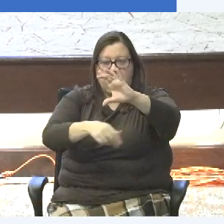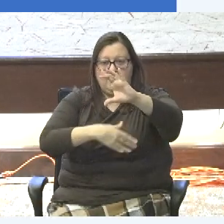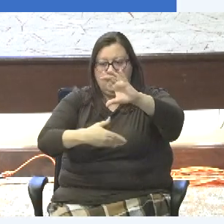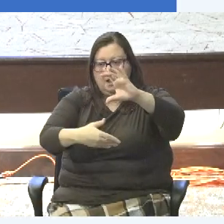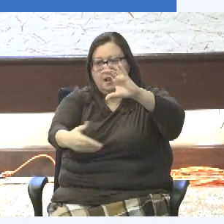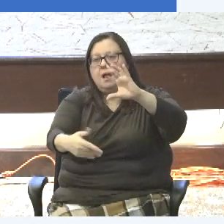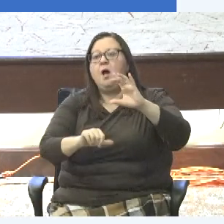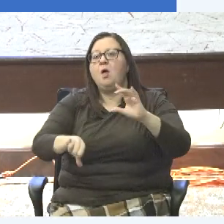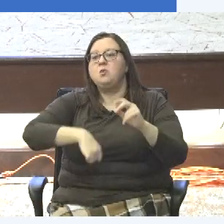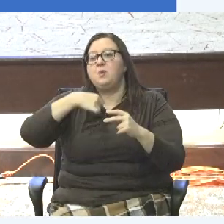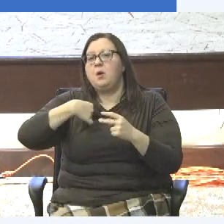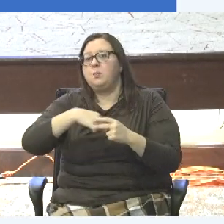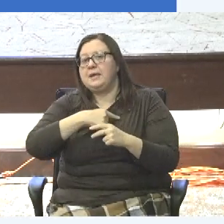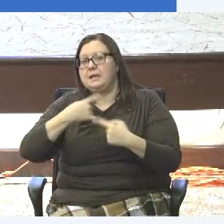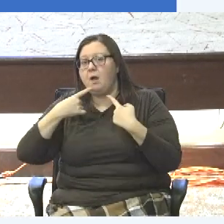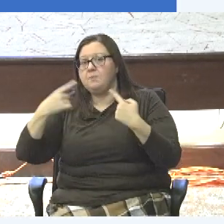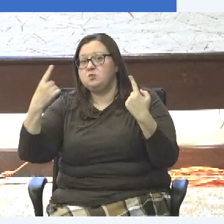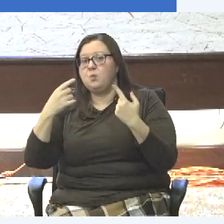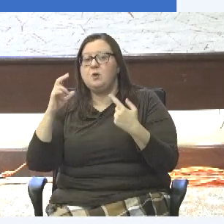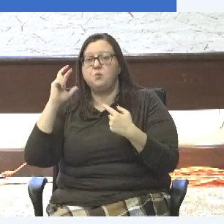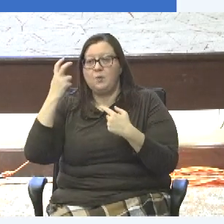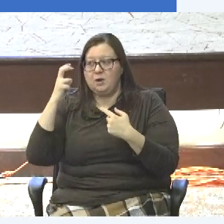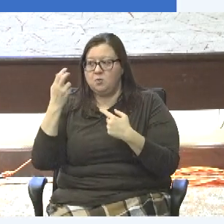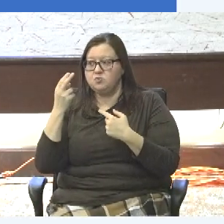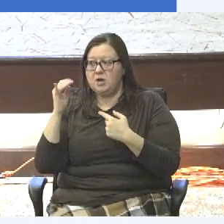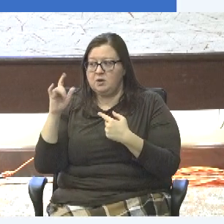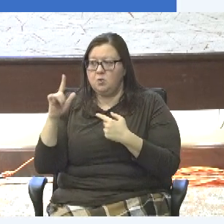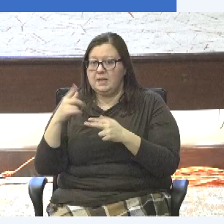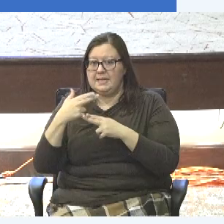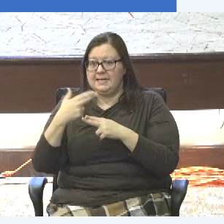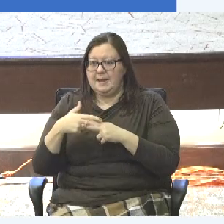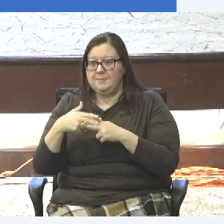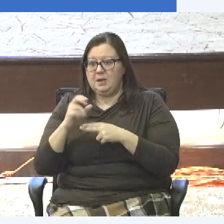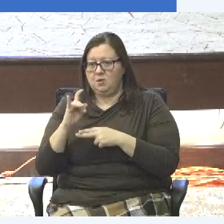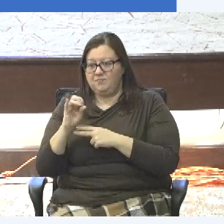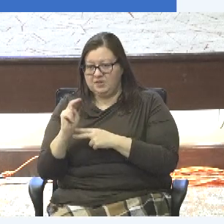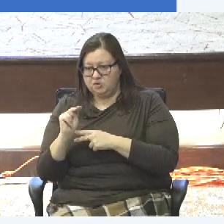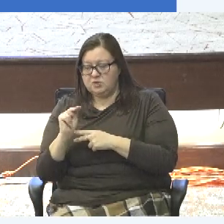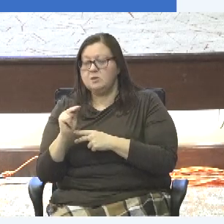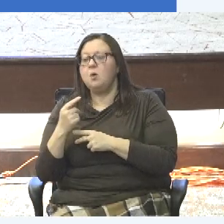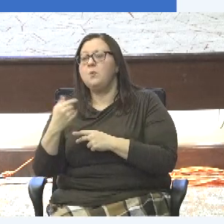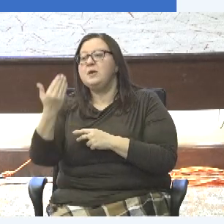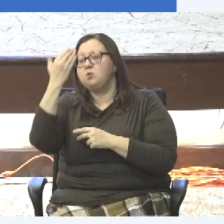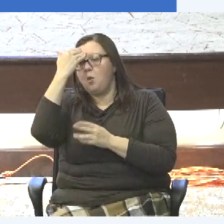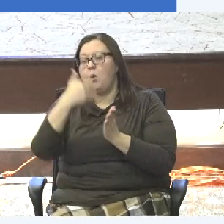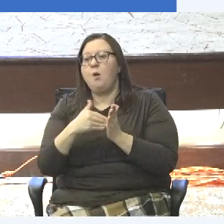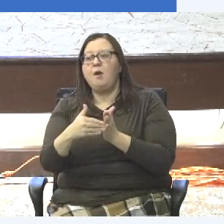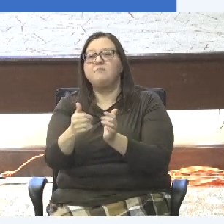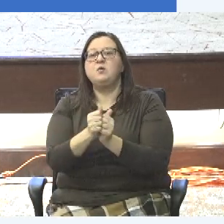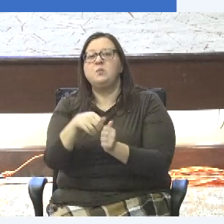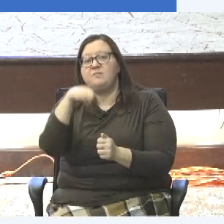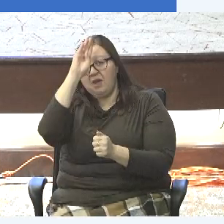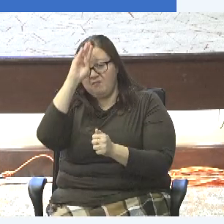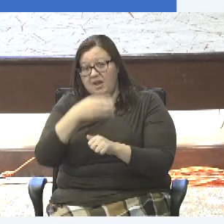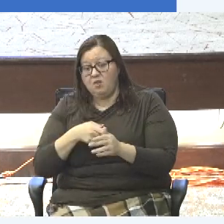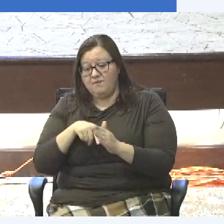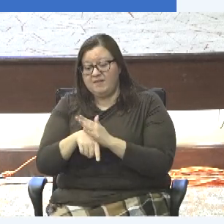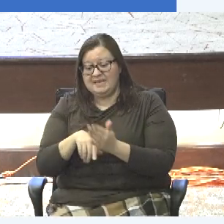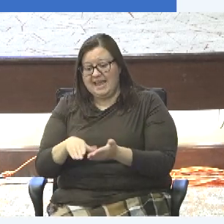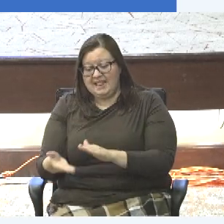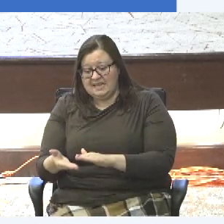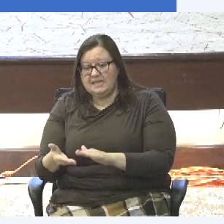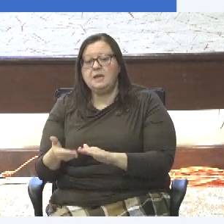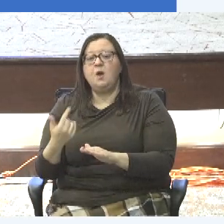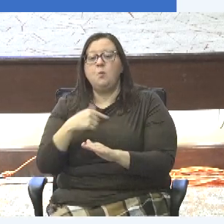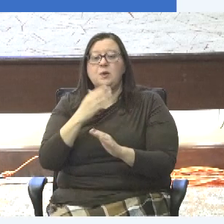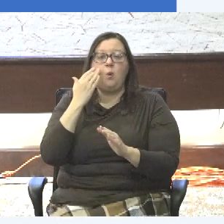proud of we were able to accomplish was the radio channel naming convention. So we know oftentimes in a firefighter fatality, we go back far enough,